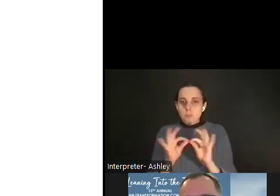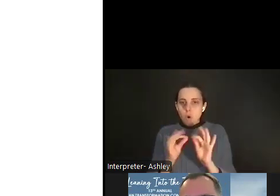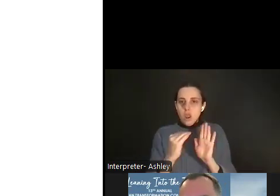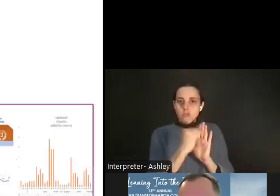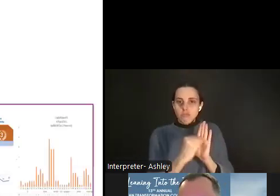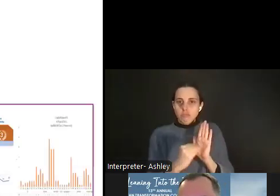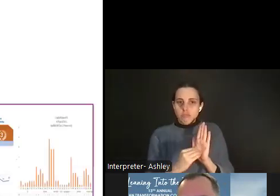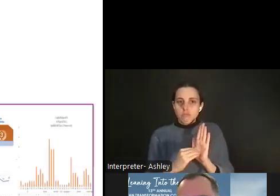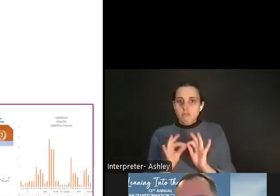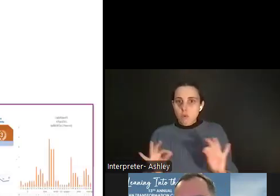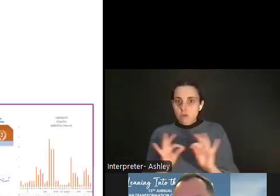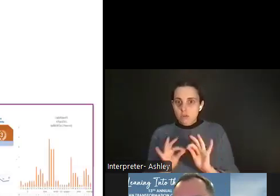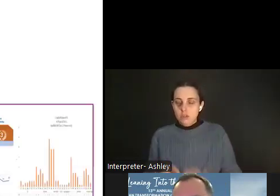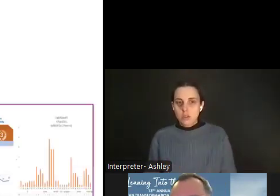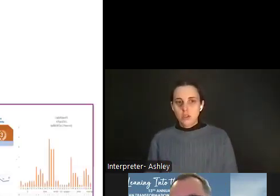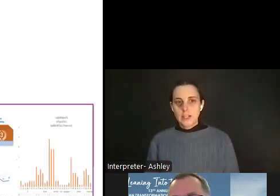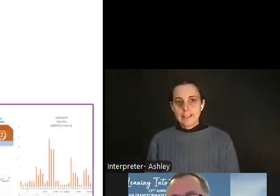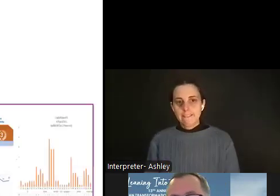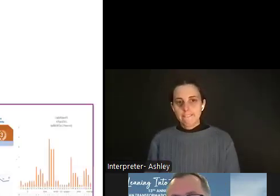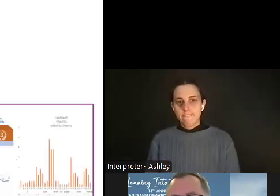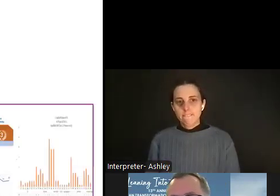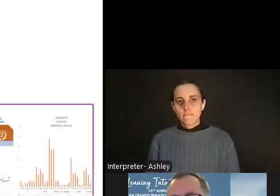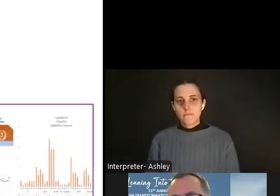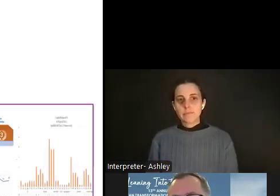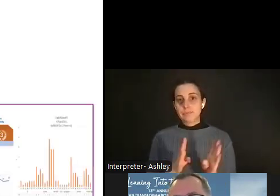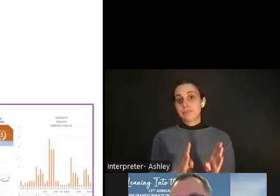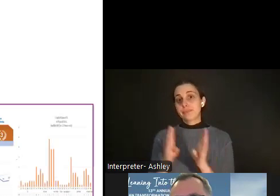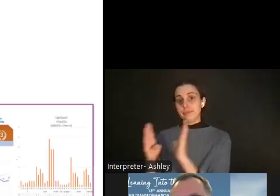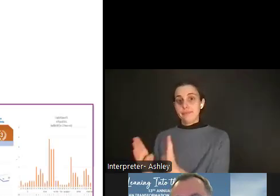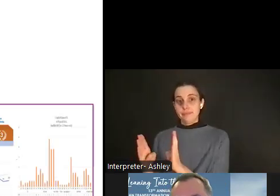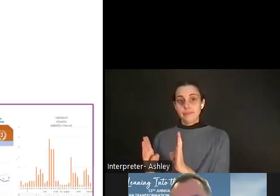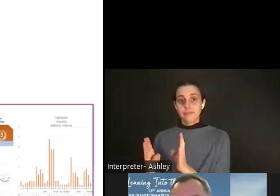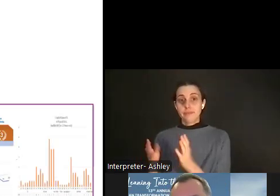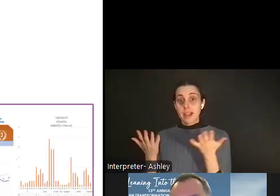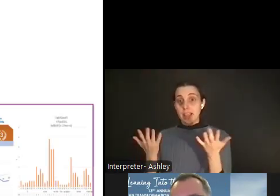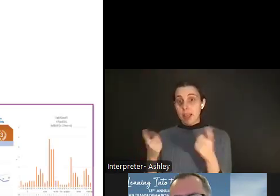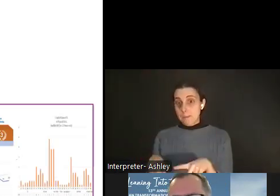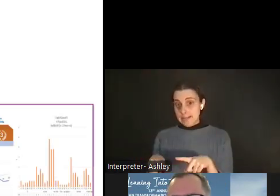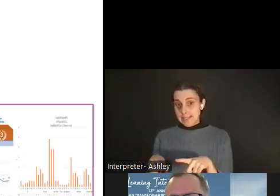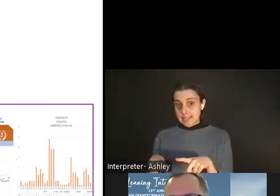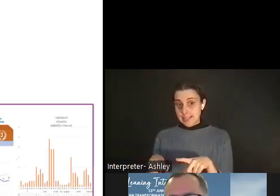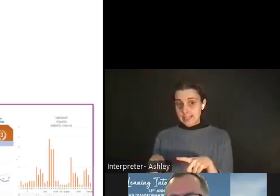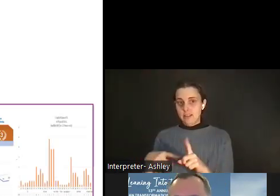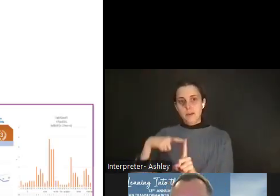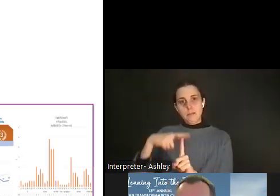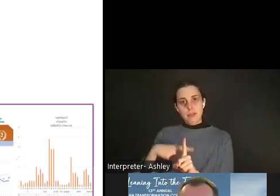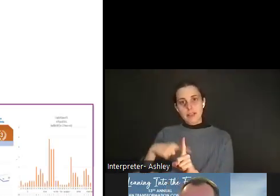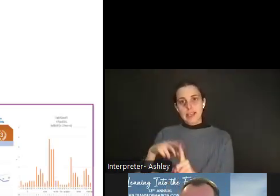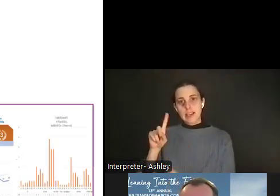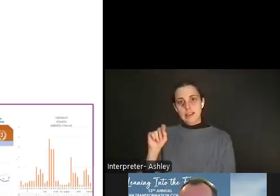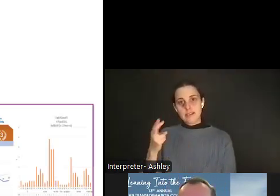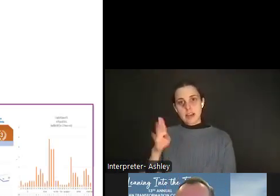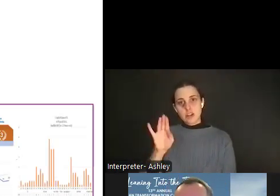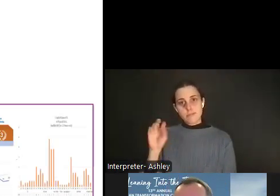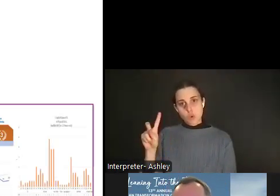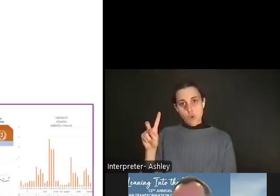key there. And what comes out are monthly dashboards, right? So again, I'm telling the story,